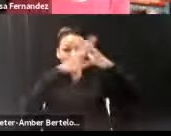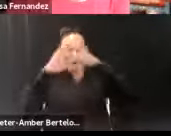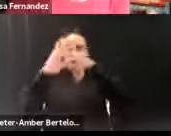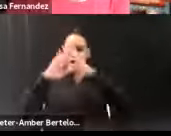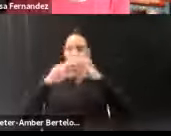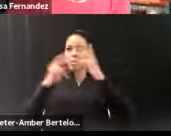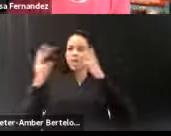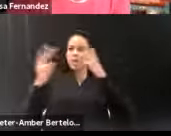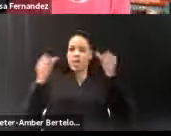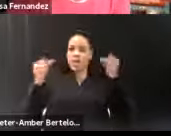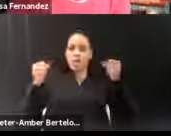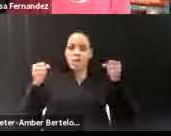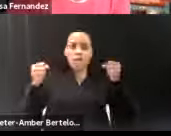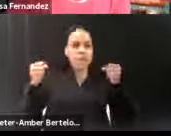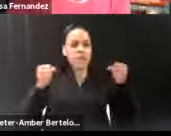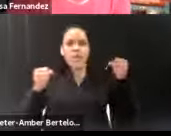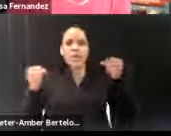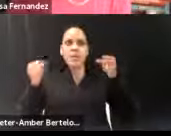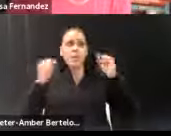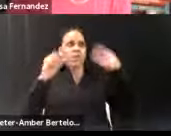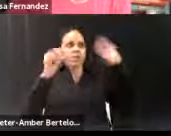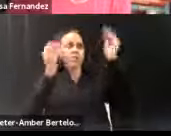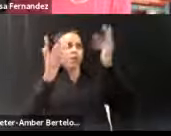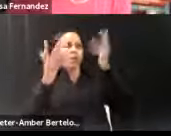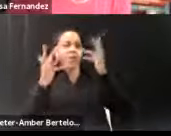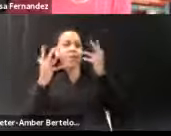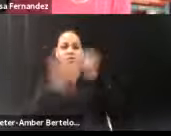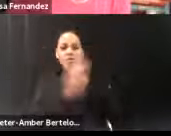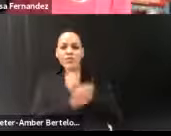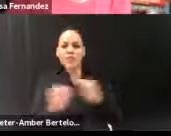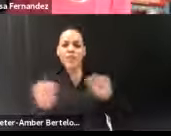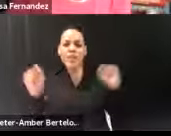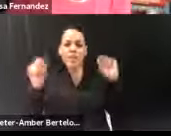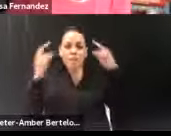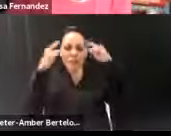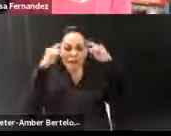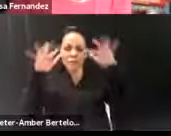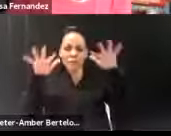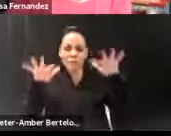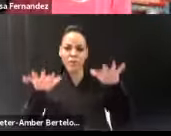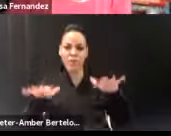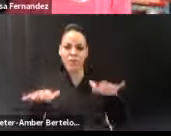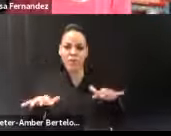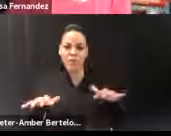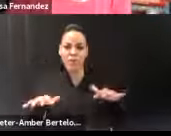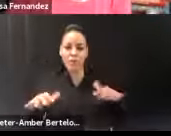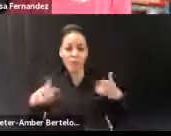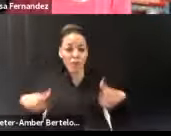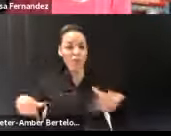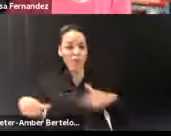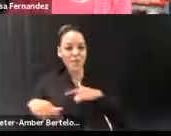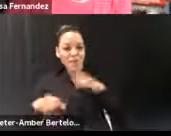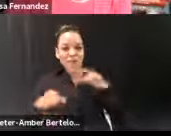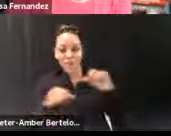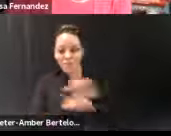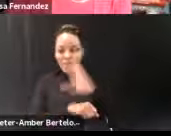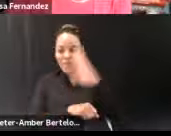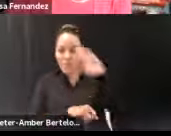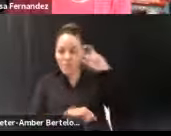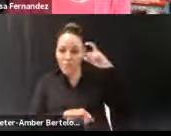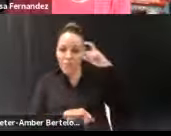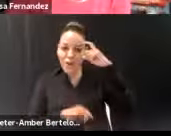forward for our freedom and health and sunshine and peace of mind. We are the Bronx, flame keepers,